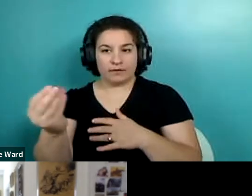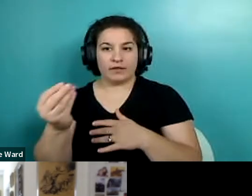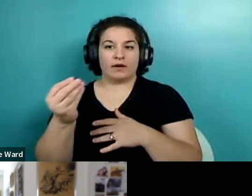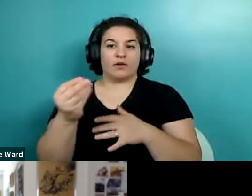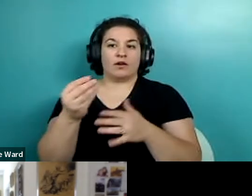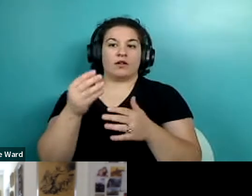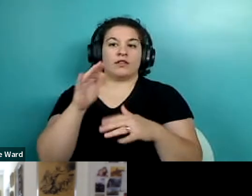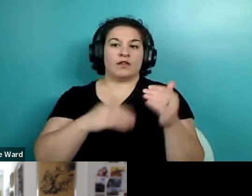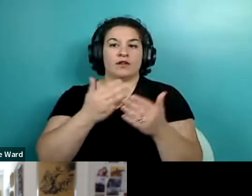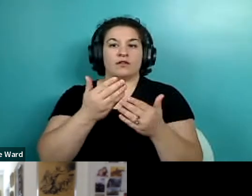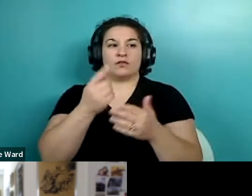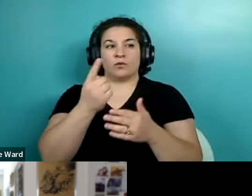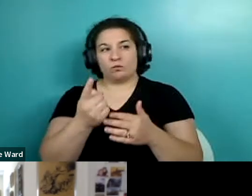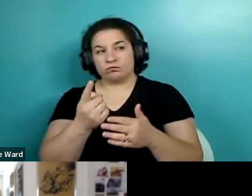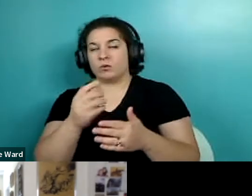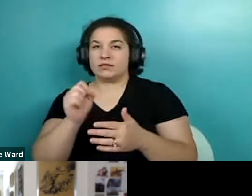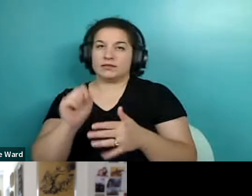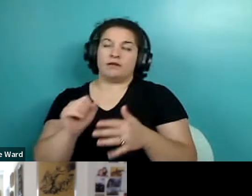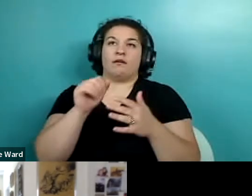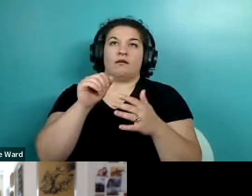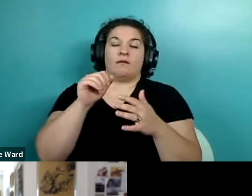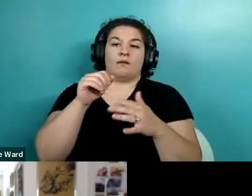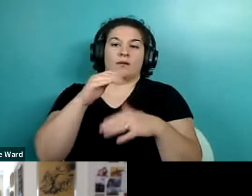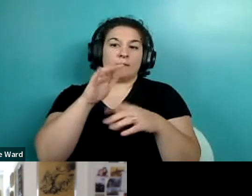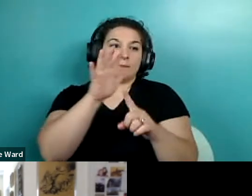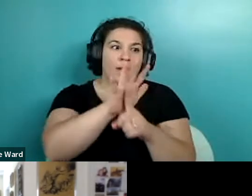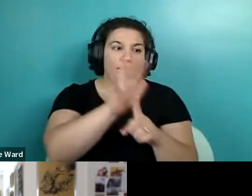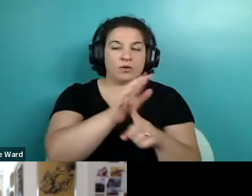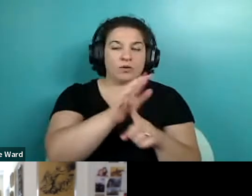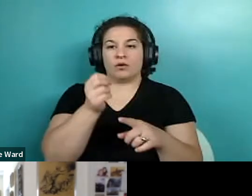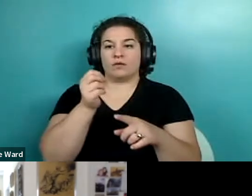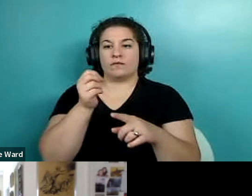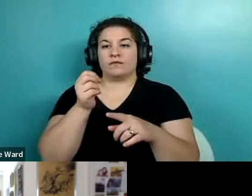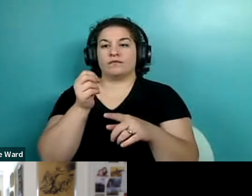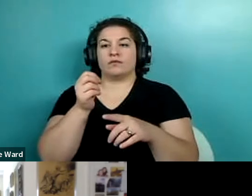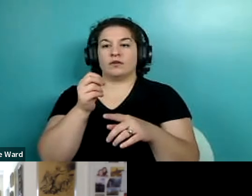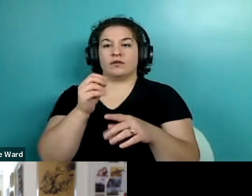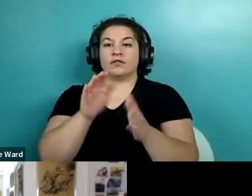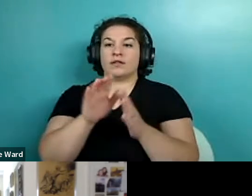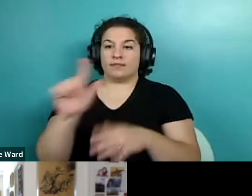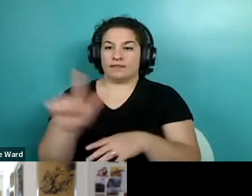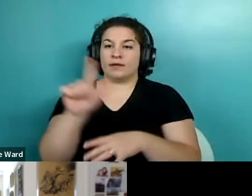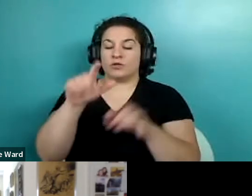quickly that librarians can feature instead of just the usual titles. Yep.